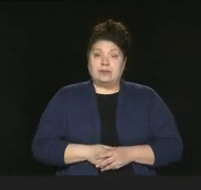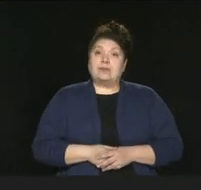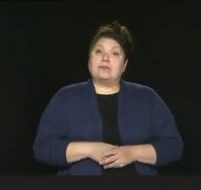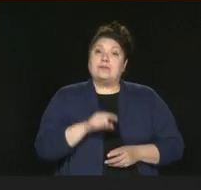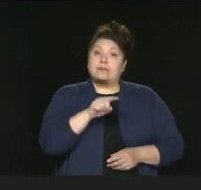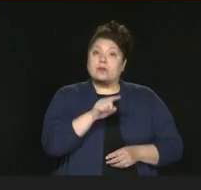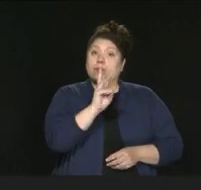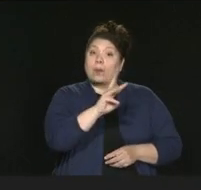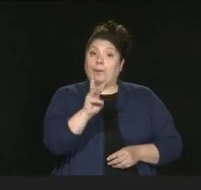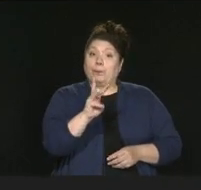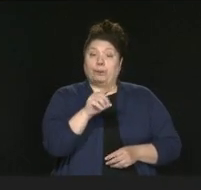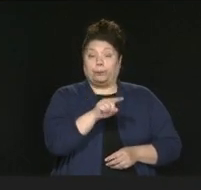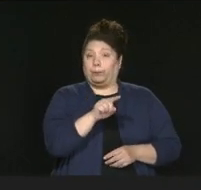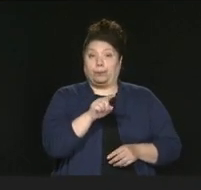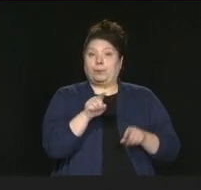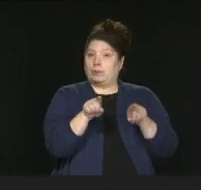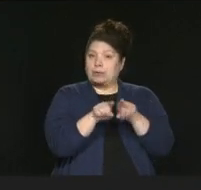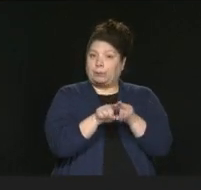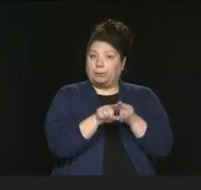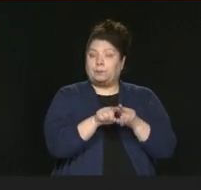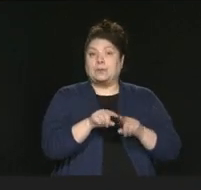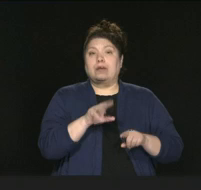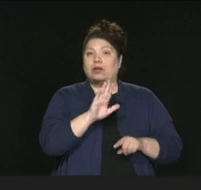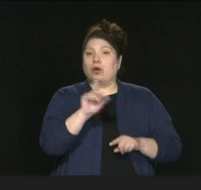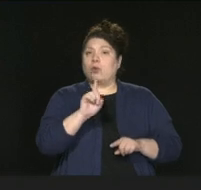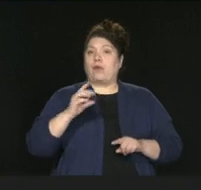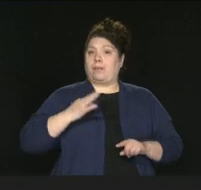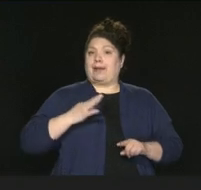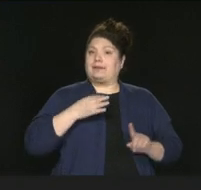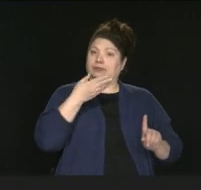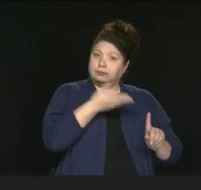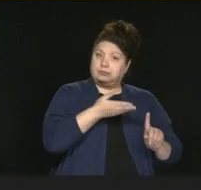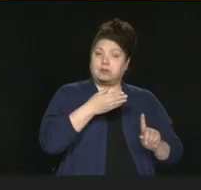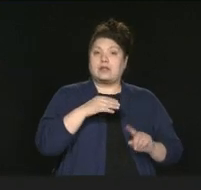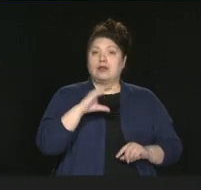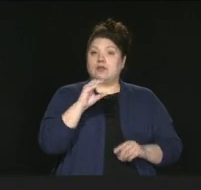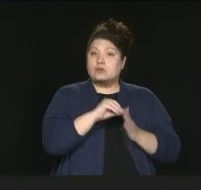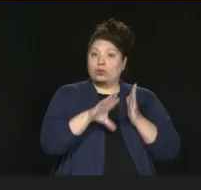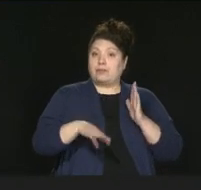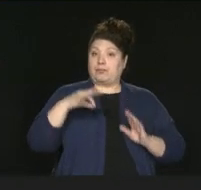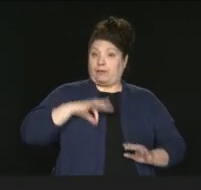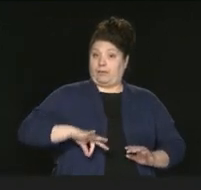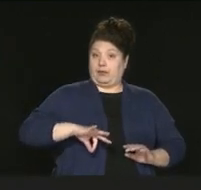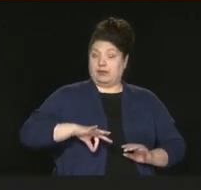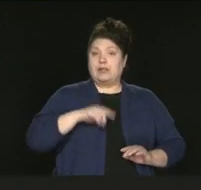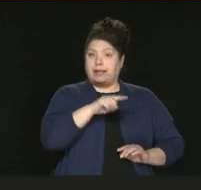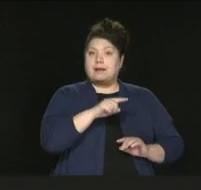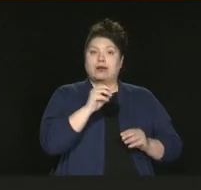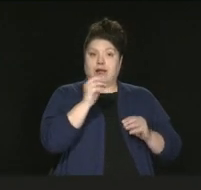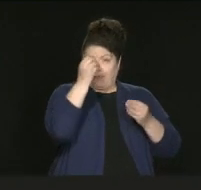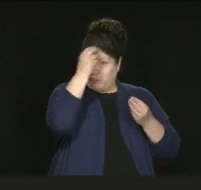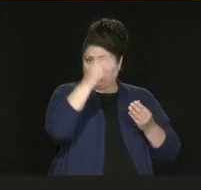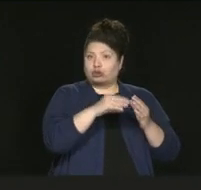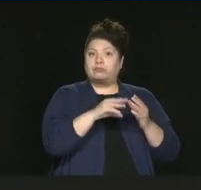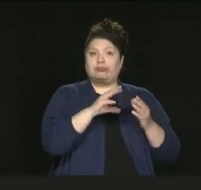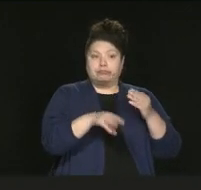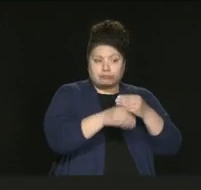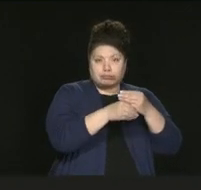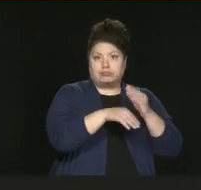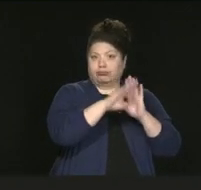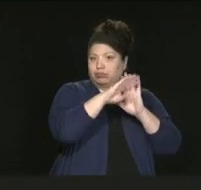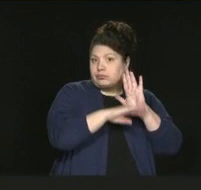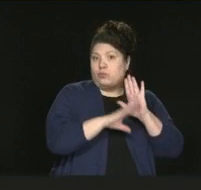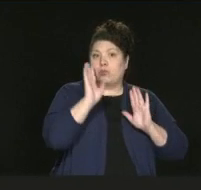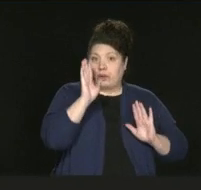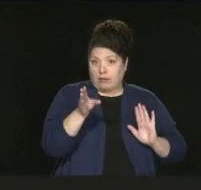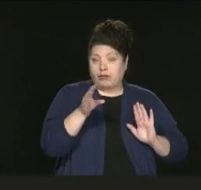where students can apply for the benefit. We expect this to take place smoothly and quickly, just as it did with the CERB. It just only